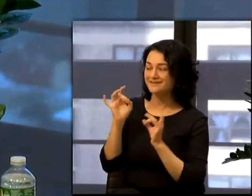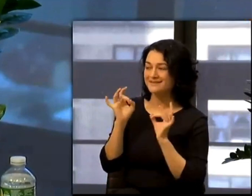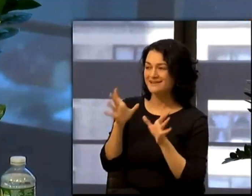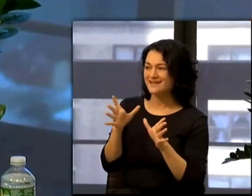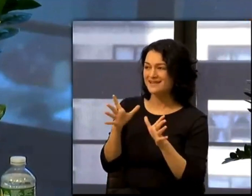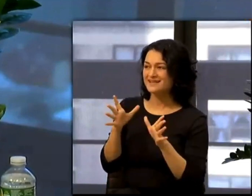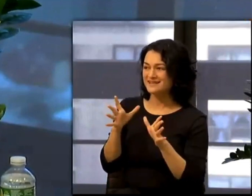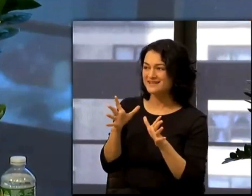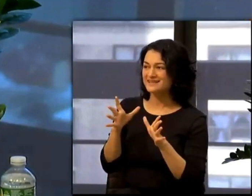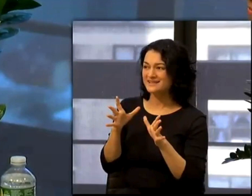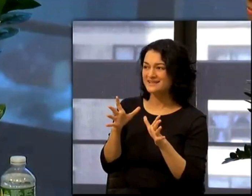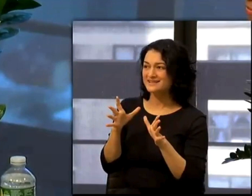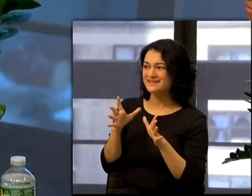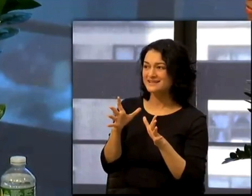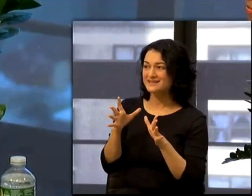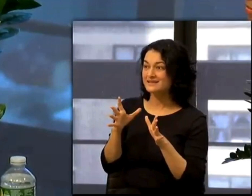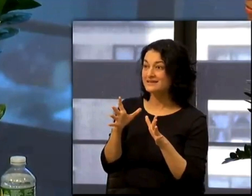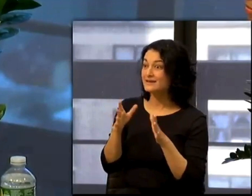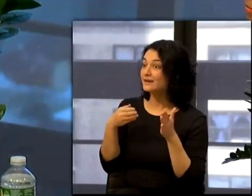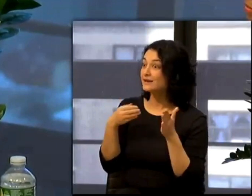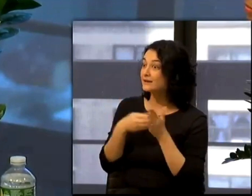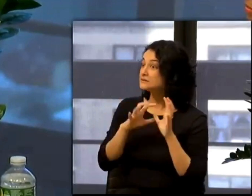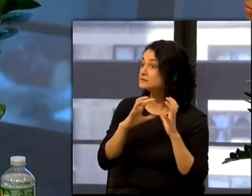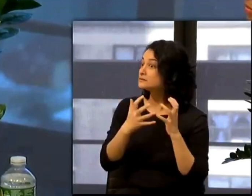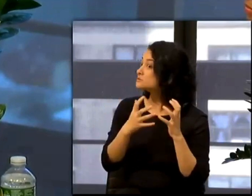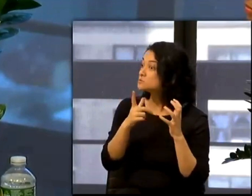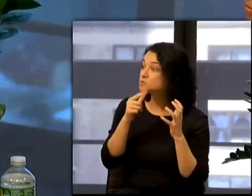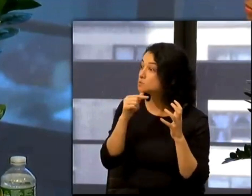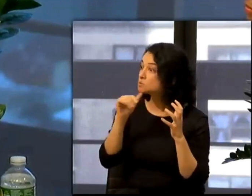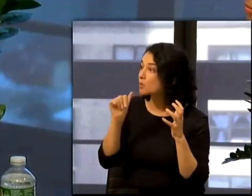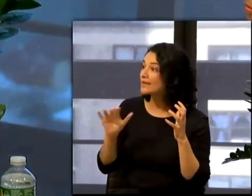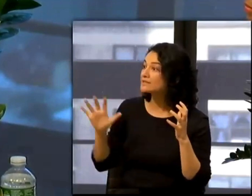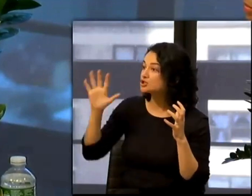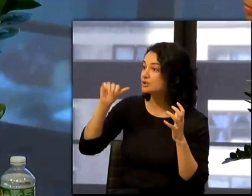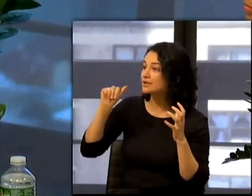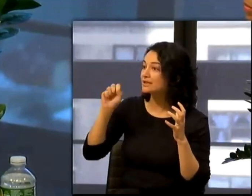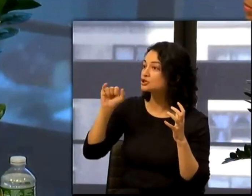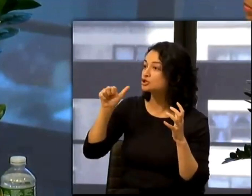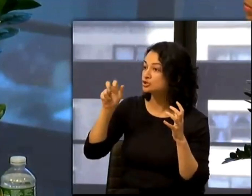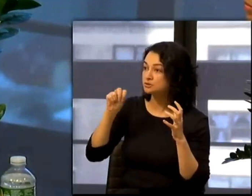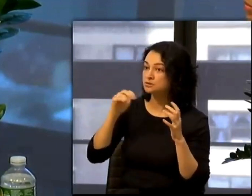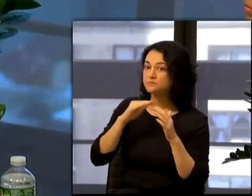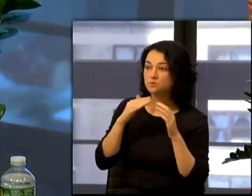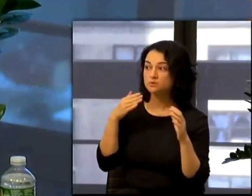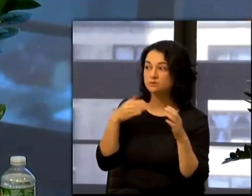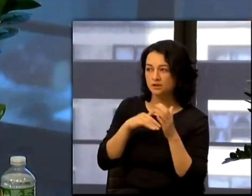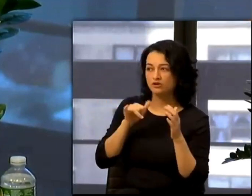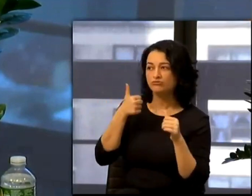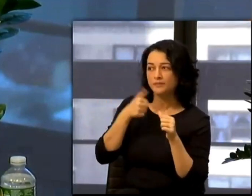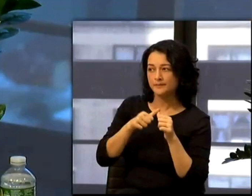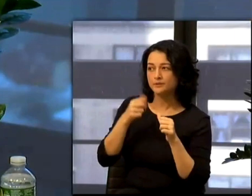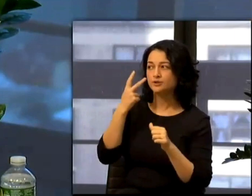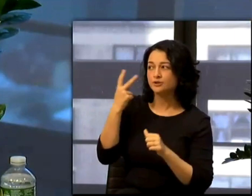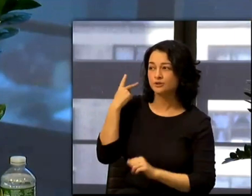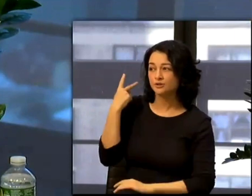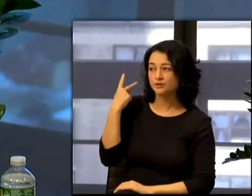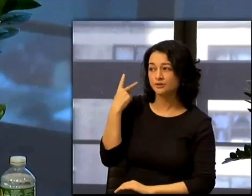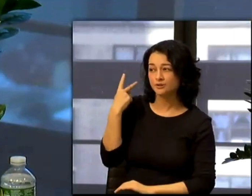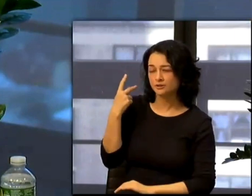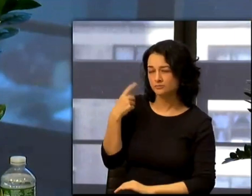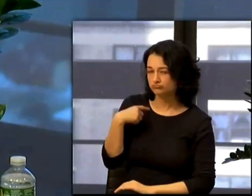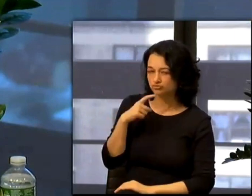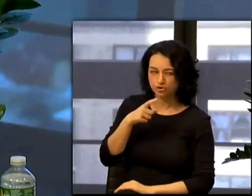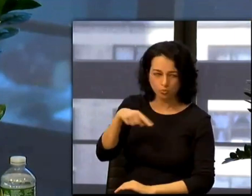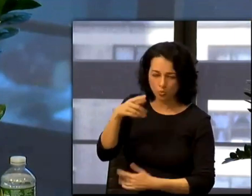I don't need to remind everyone here, but I will anyway, that there was a lot of inflammatory rhetoric, frankly,